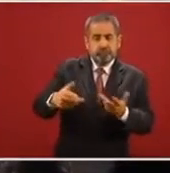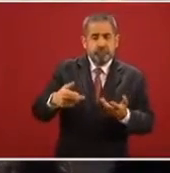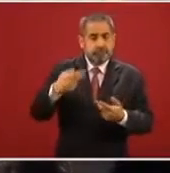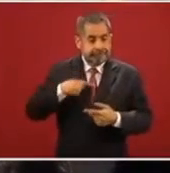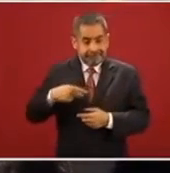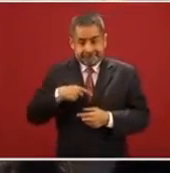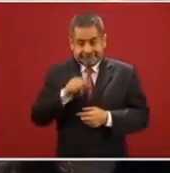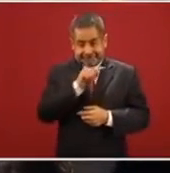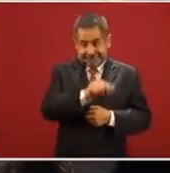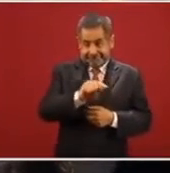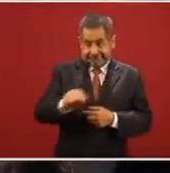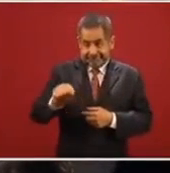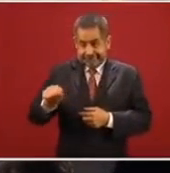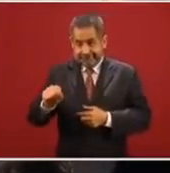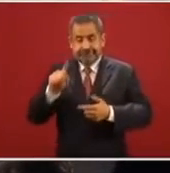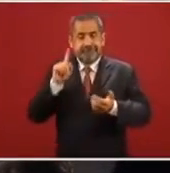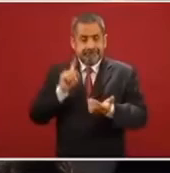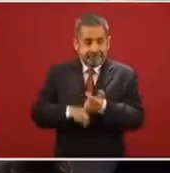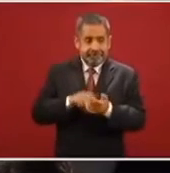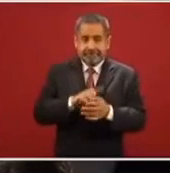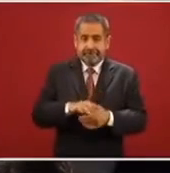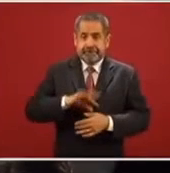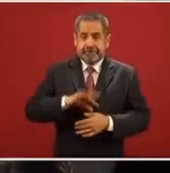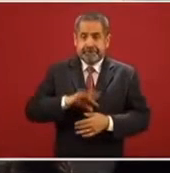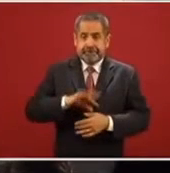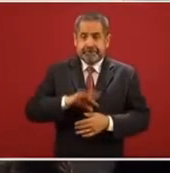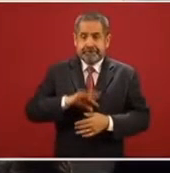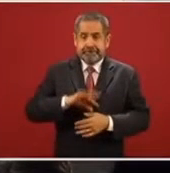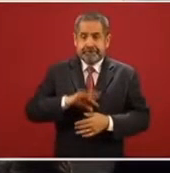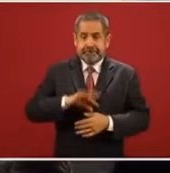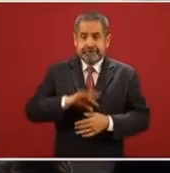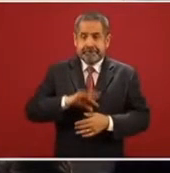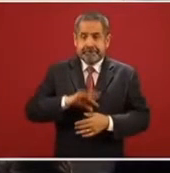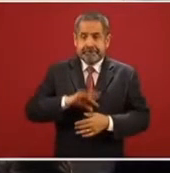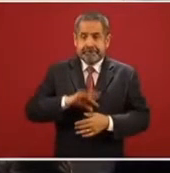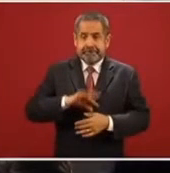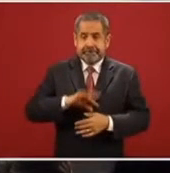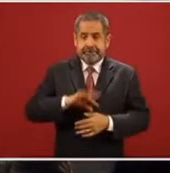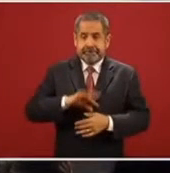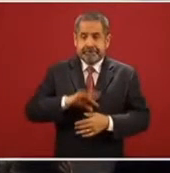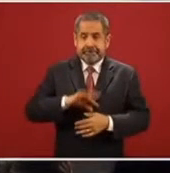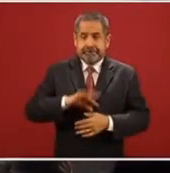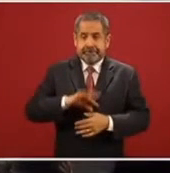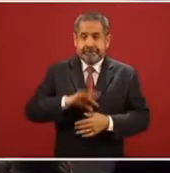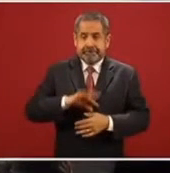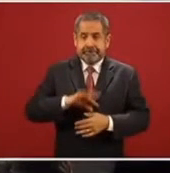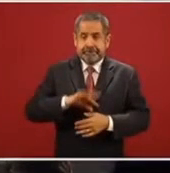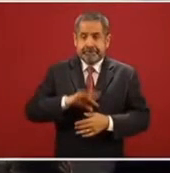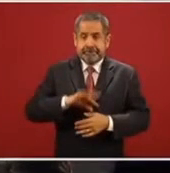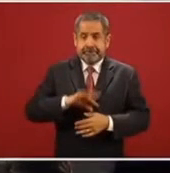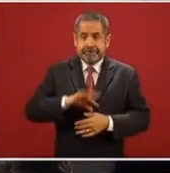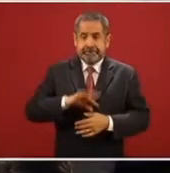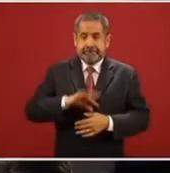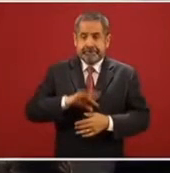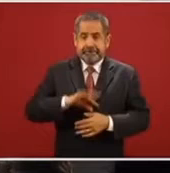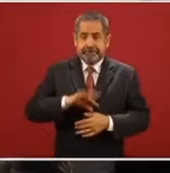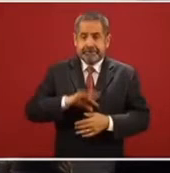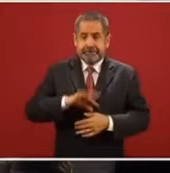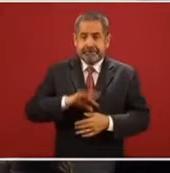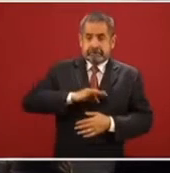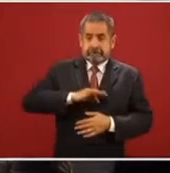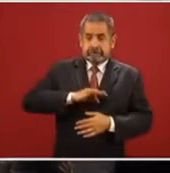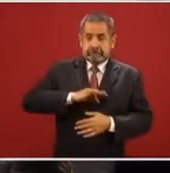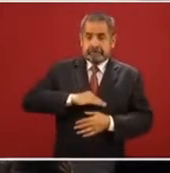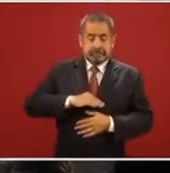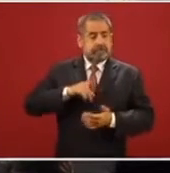esas personas están activamente infectadas does not mean that these people are actively infected